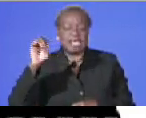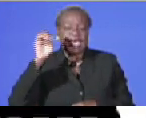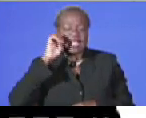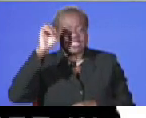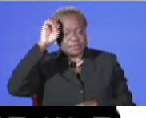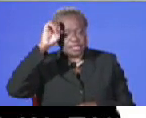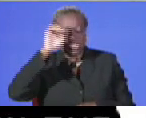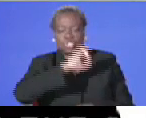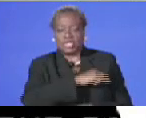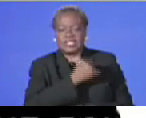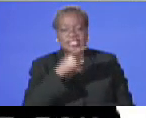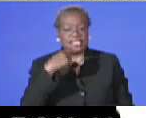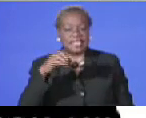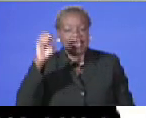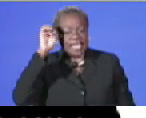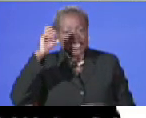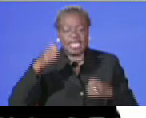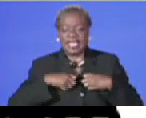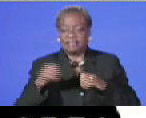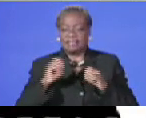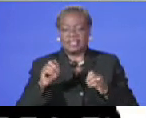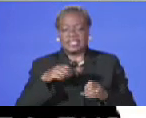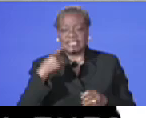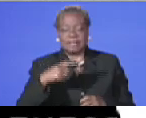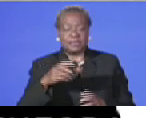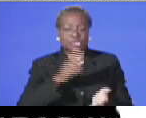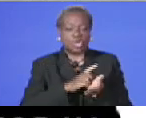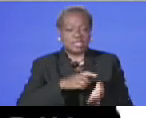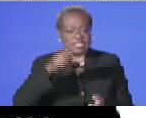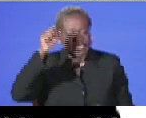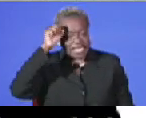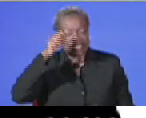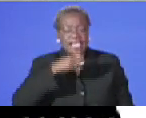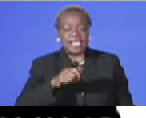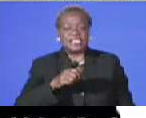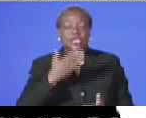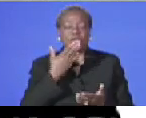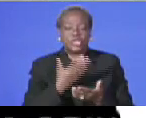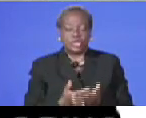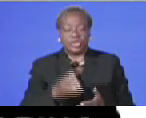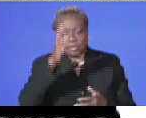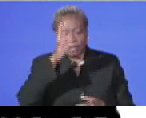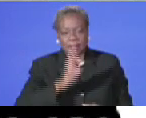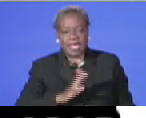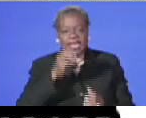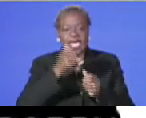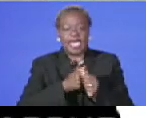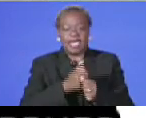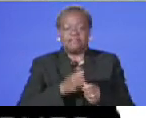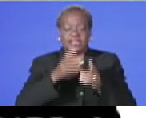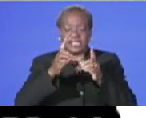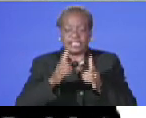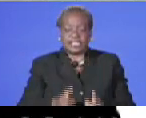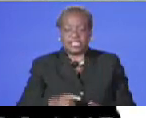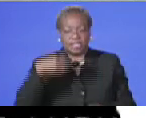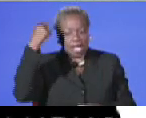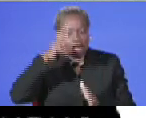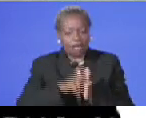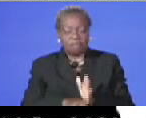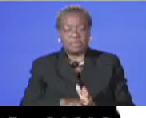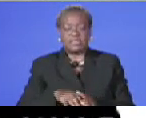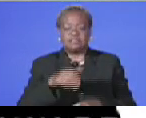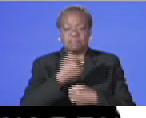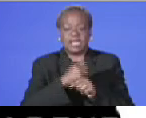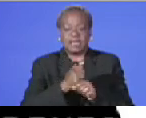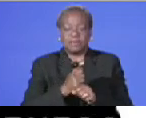say, but Dr. Sands is a decent and good man. Lloyd says every decision government has made has been with the objective of serving the